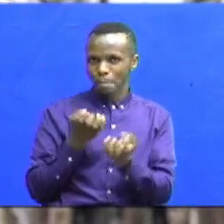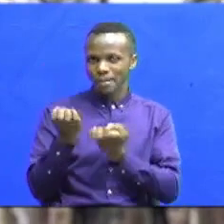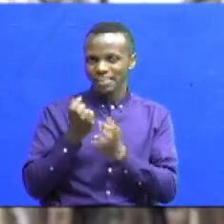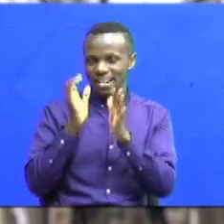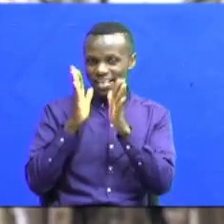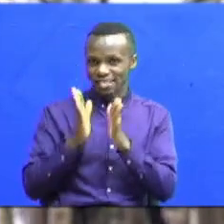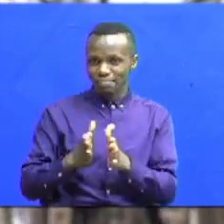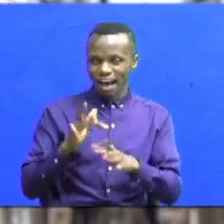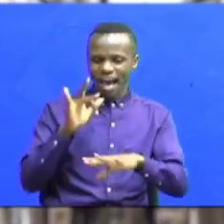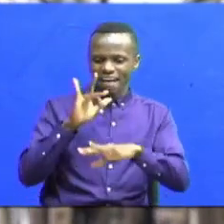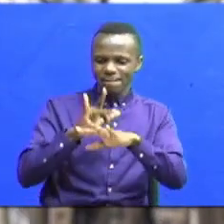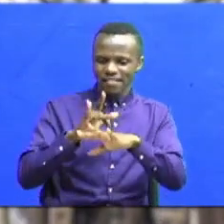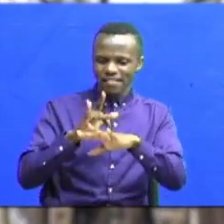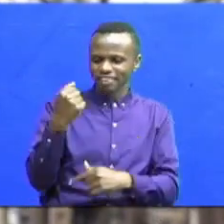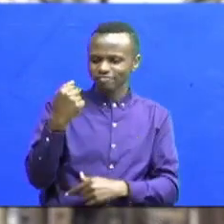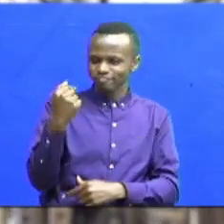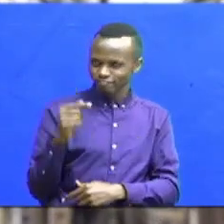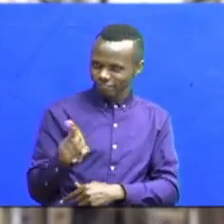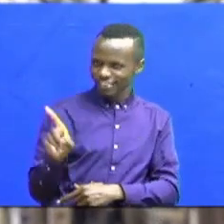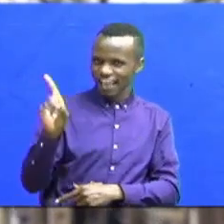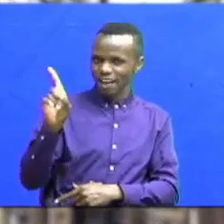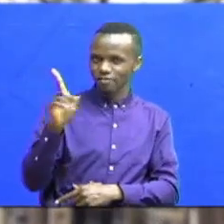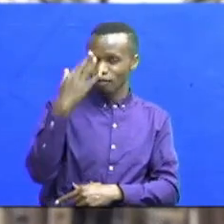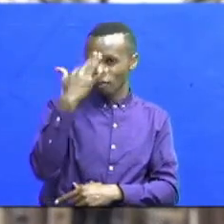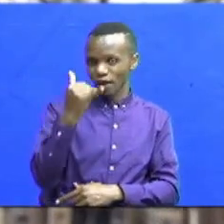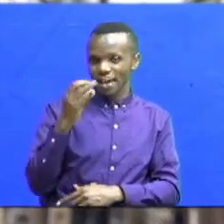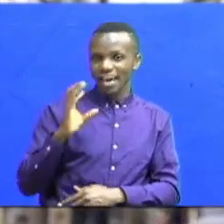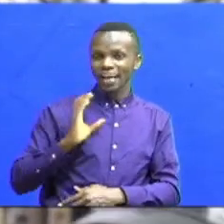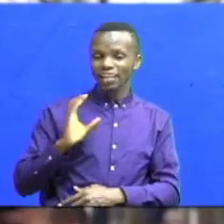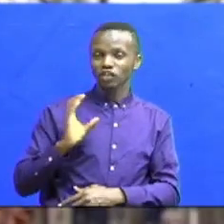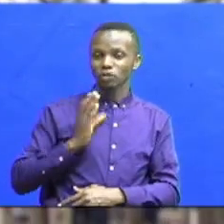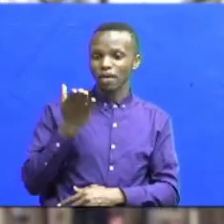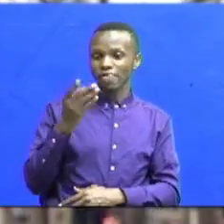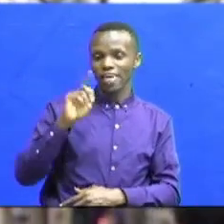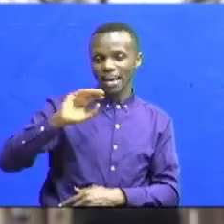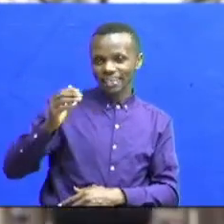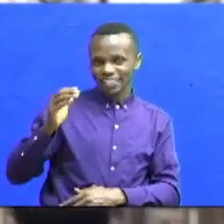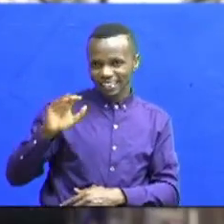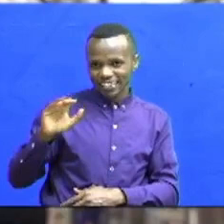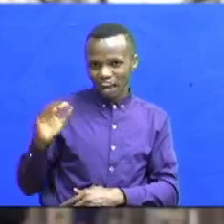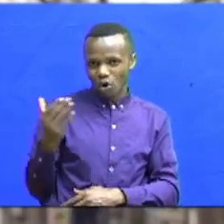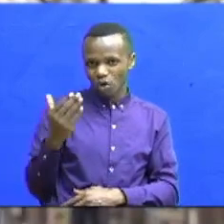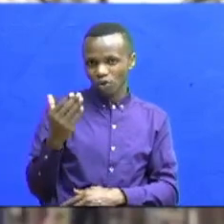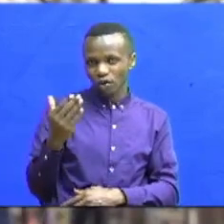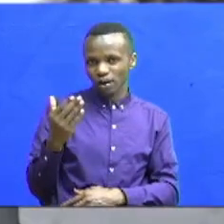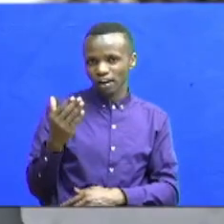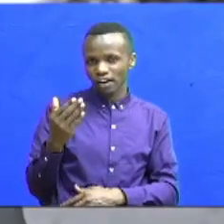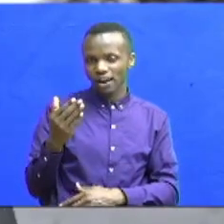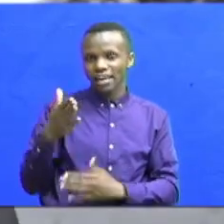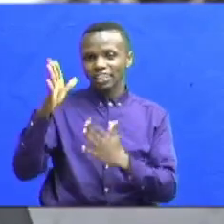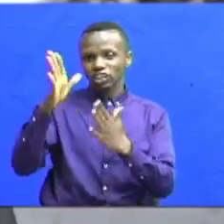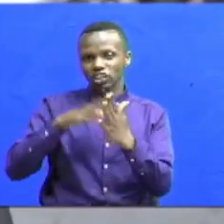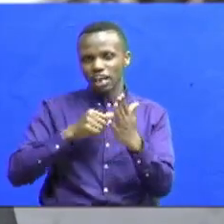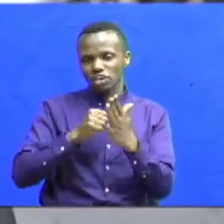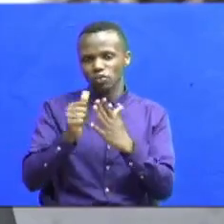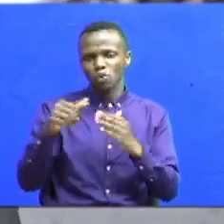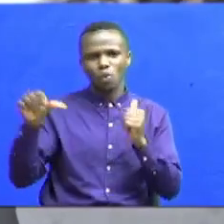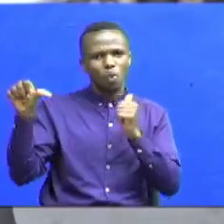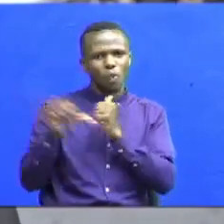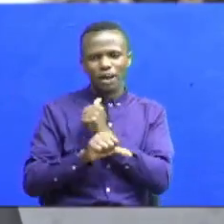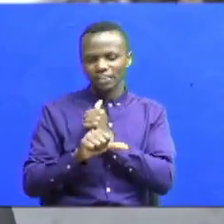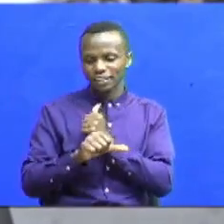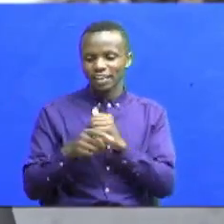me because clients are not in town and appointments are getting rescheduled every now and then. Kama saizi, we